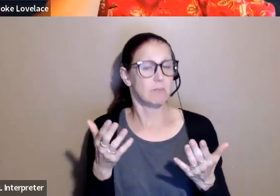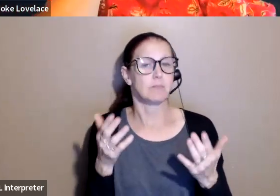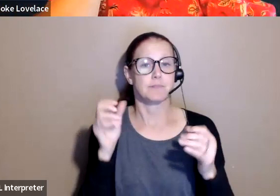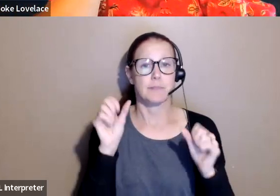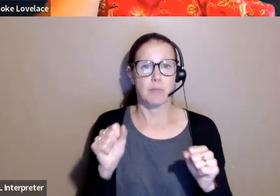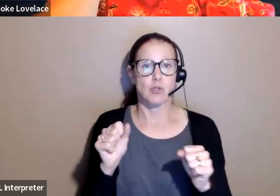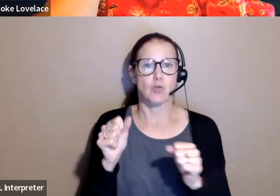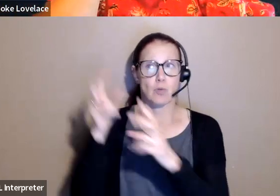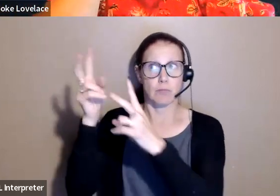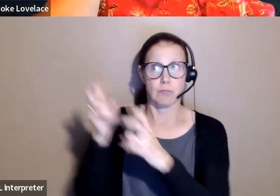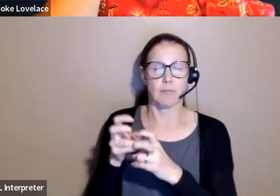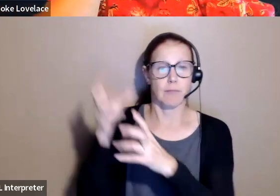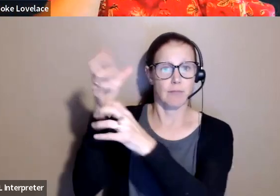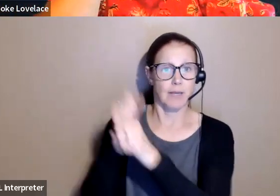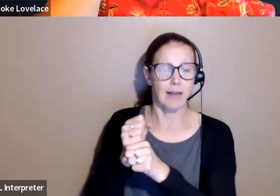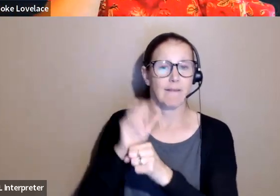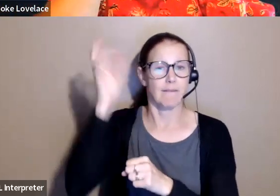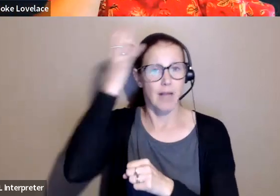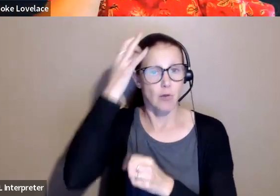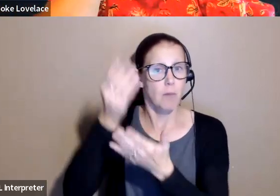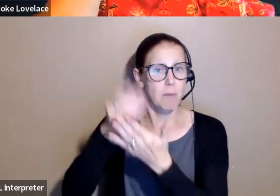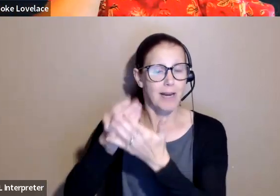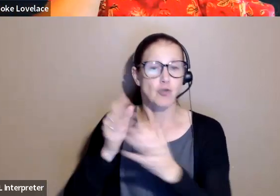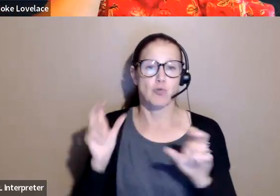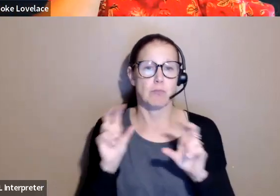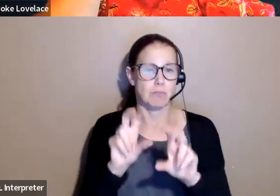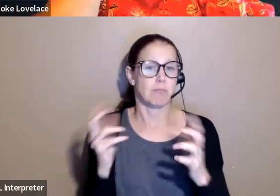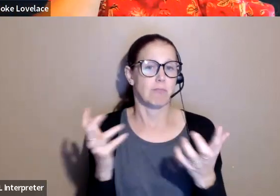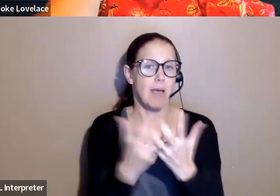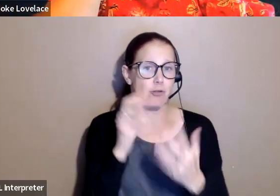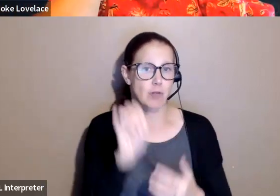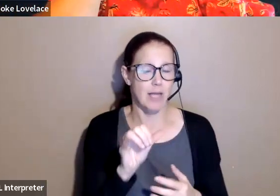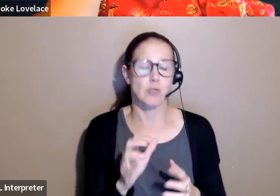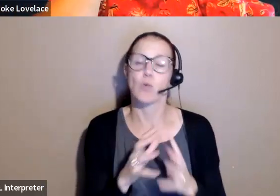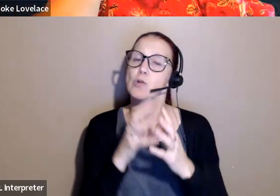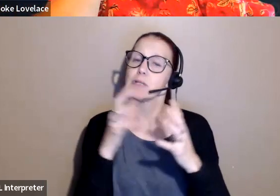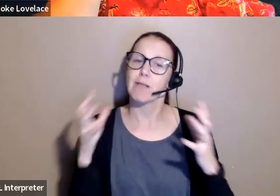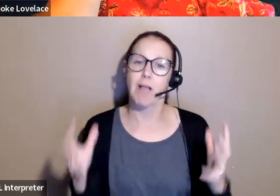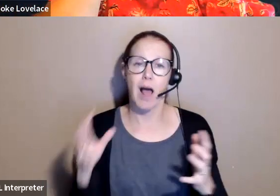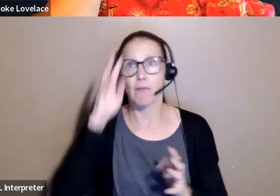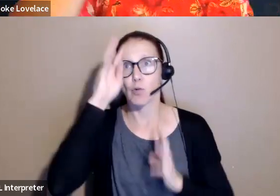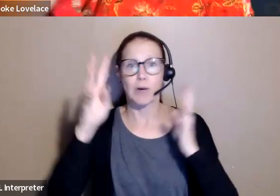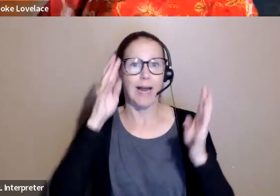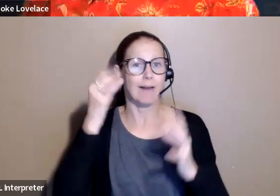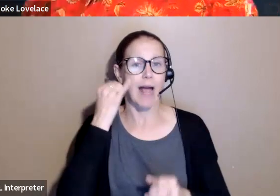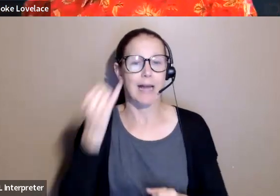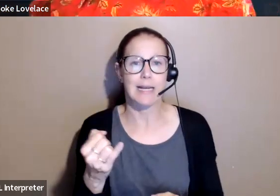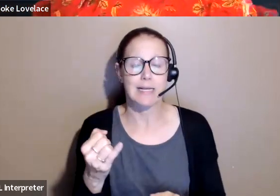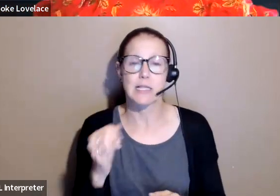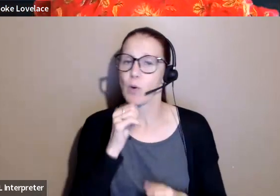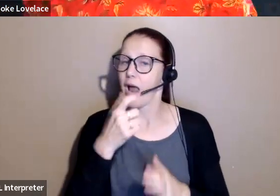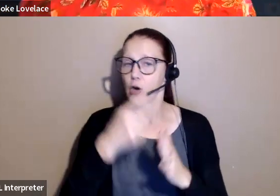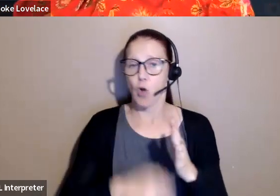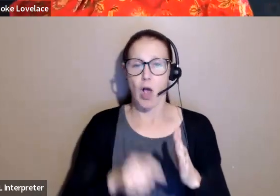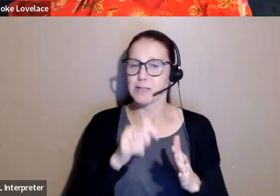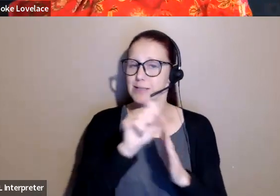down federal dollars to match that. So there's a lot of creative ideas out there that wouldn't cost the state